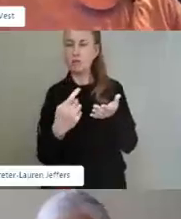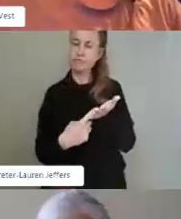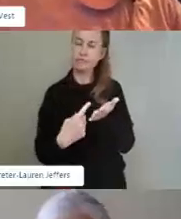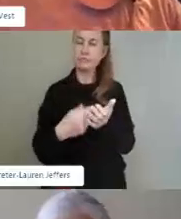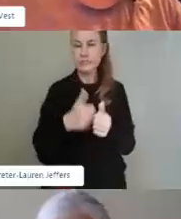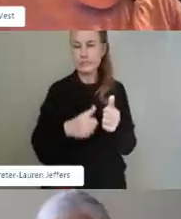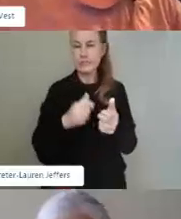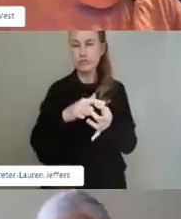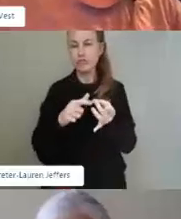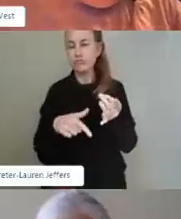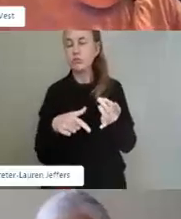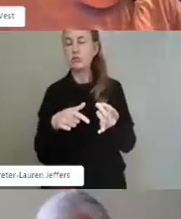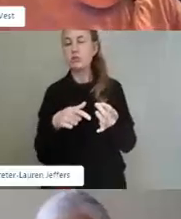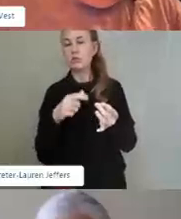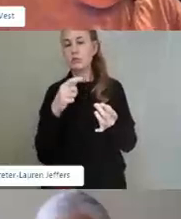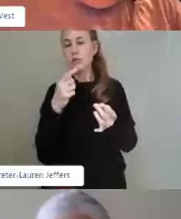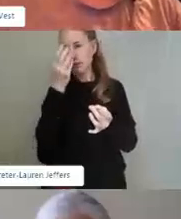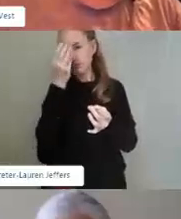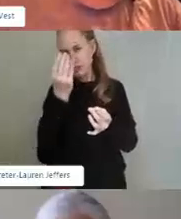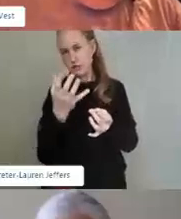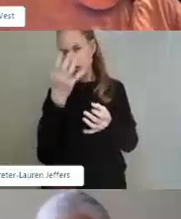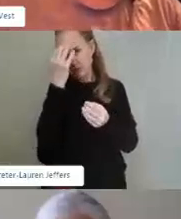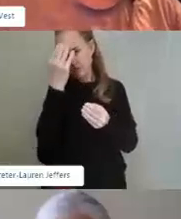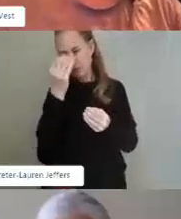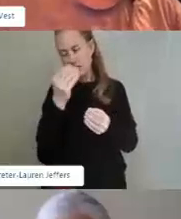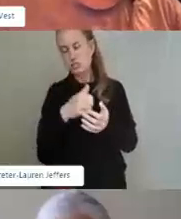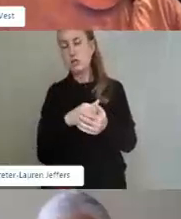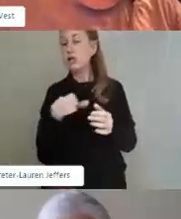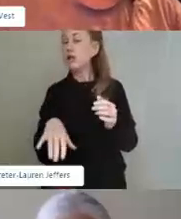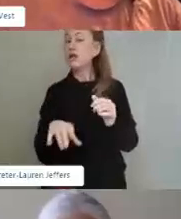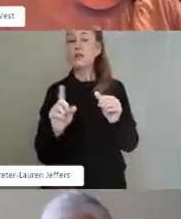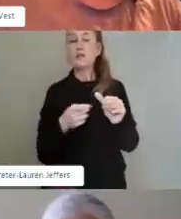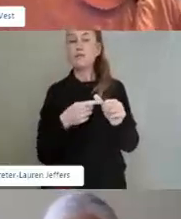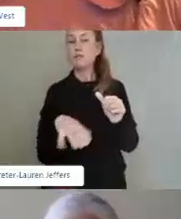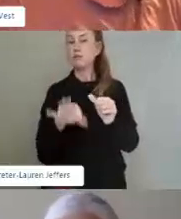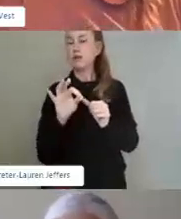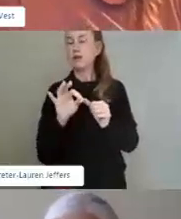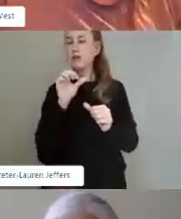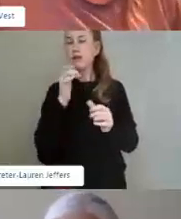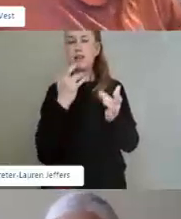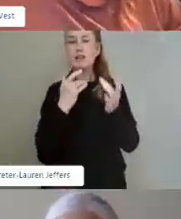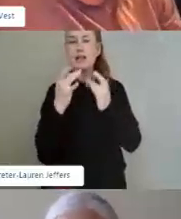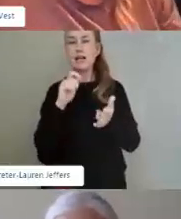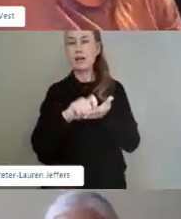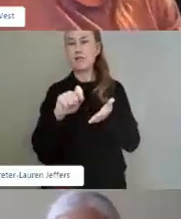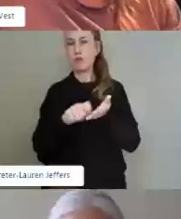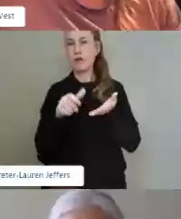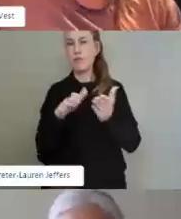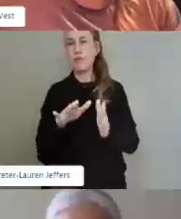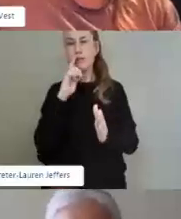an update. The first finding they had was that we had the lack of a written method for seeking public